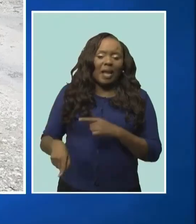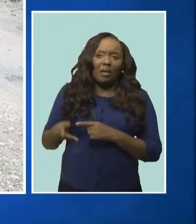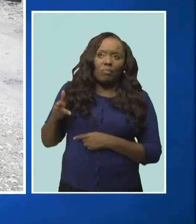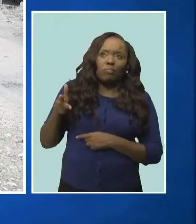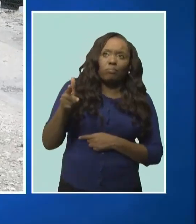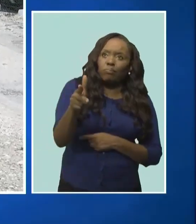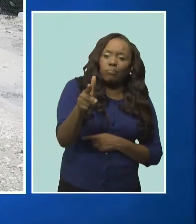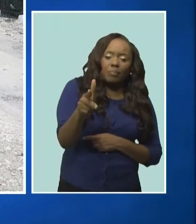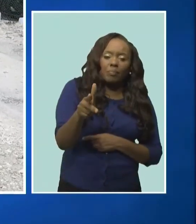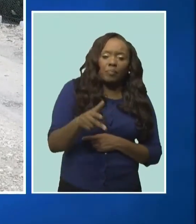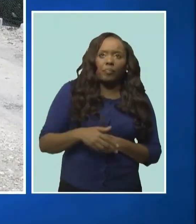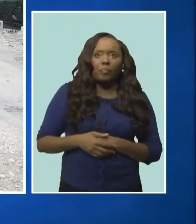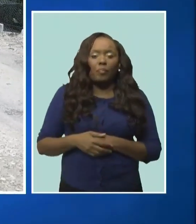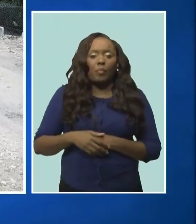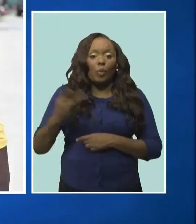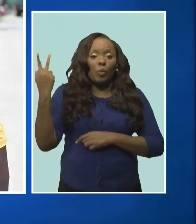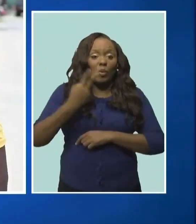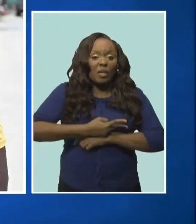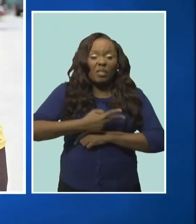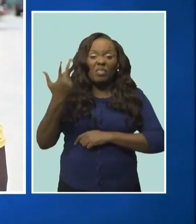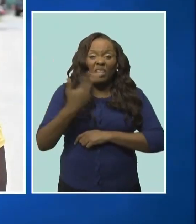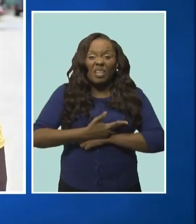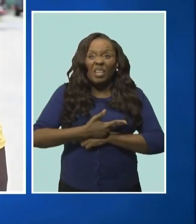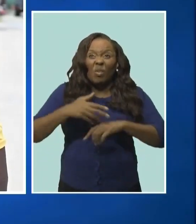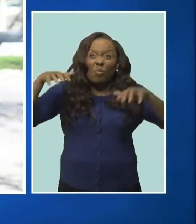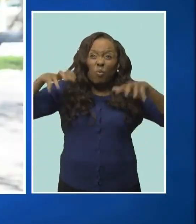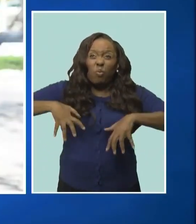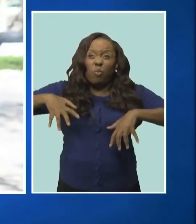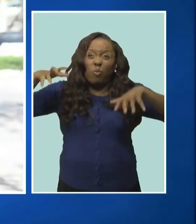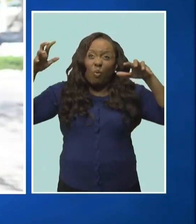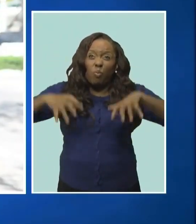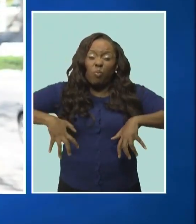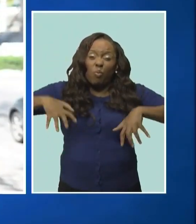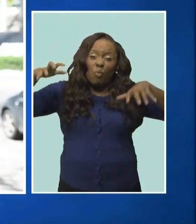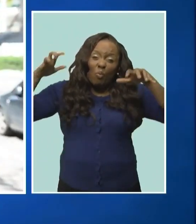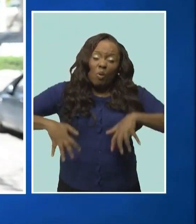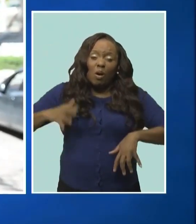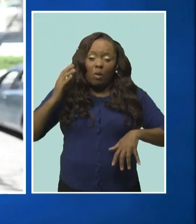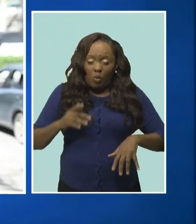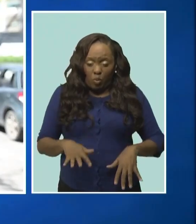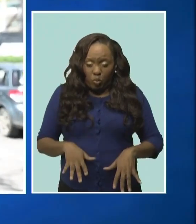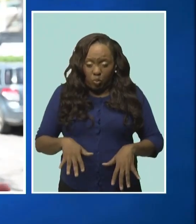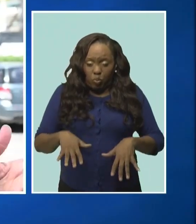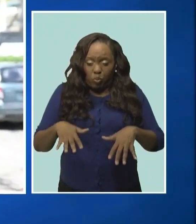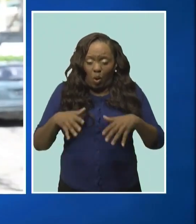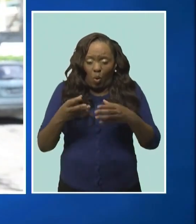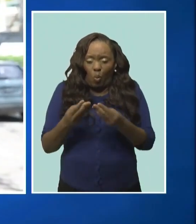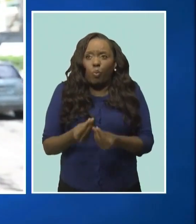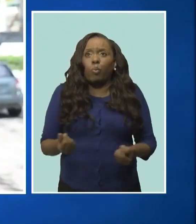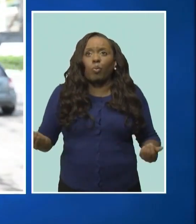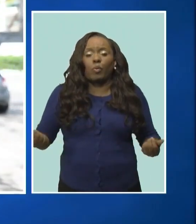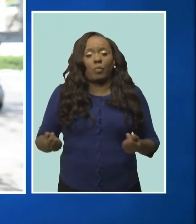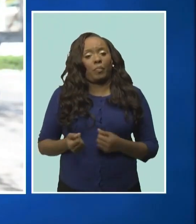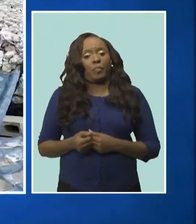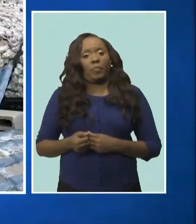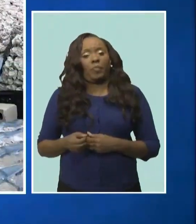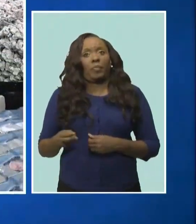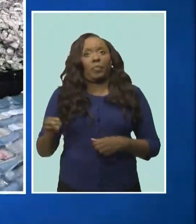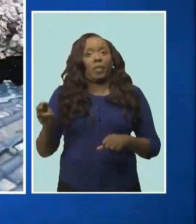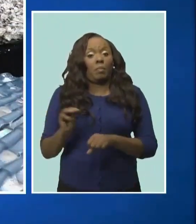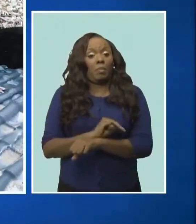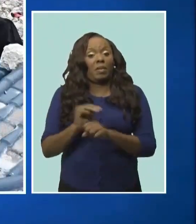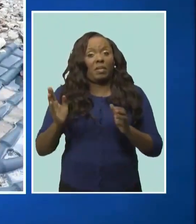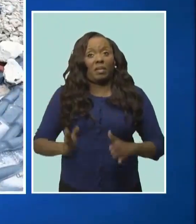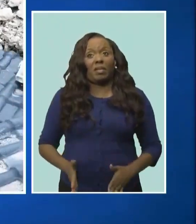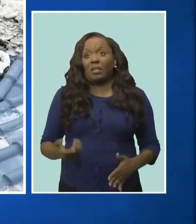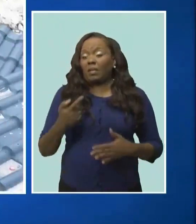rain, it's going to wash away. It's getting worse and worse. Minister of Transport, Works and Water Resources Santia Bradshaw